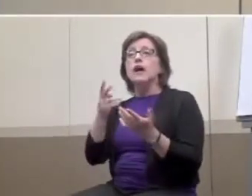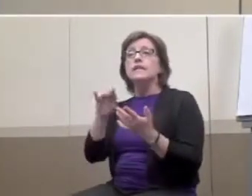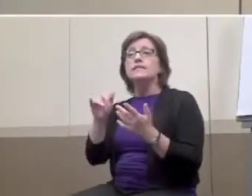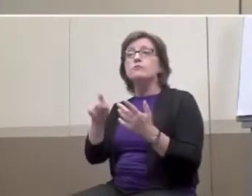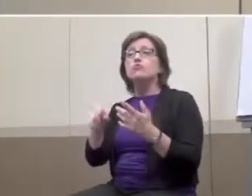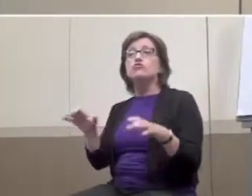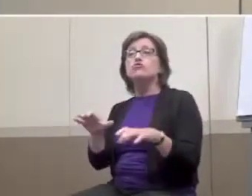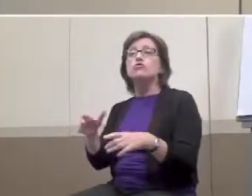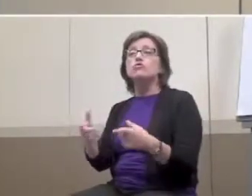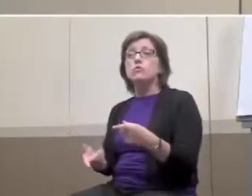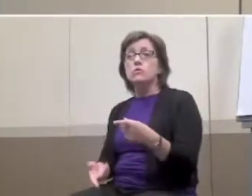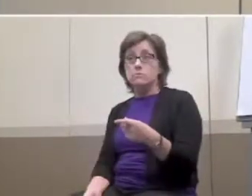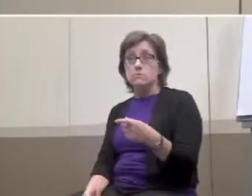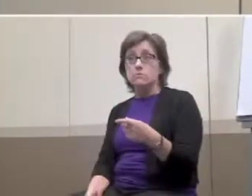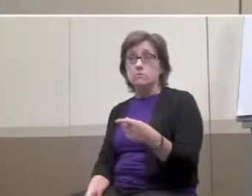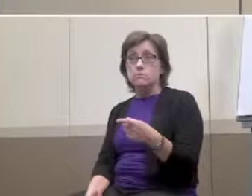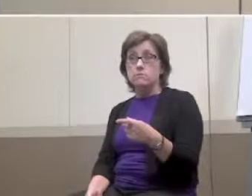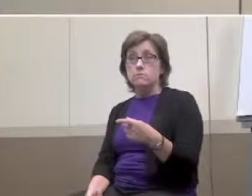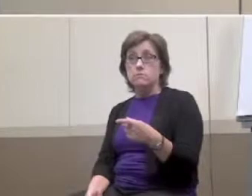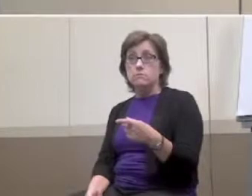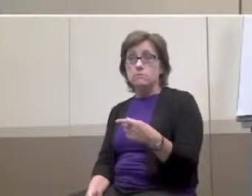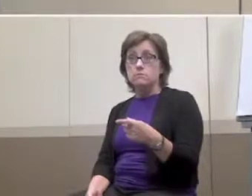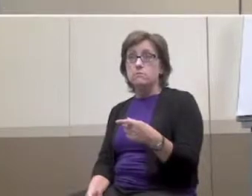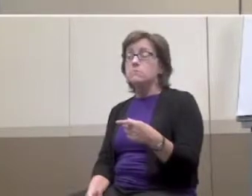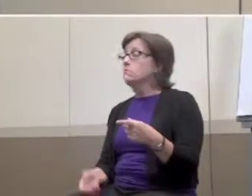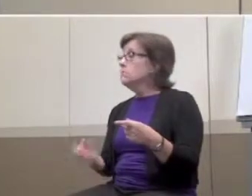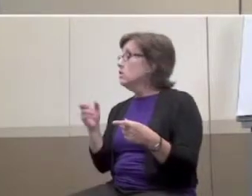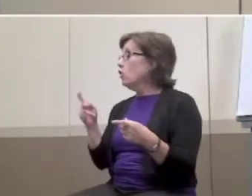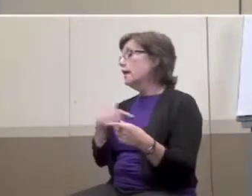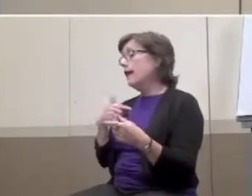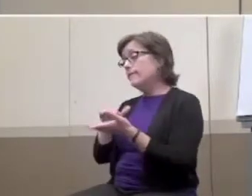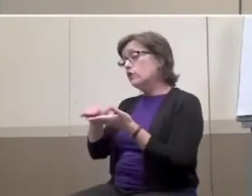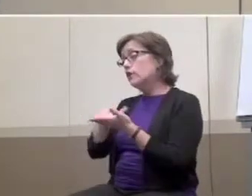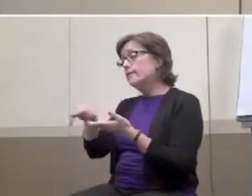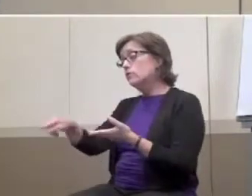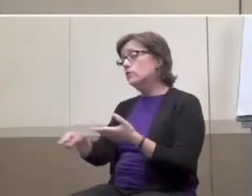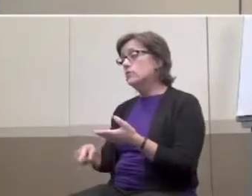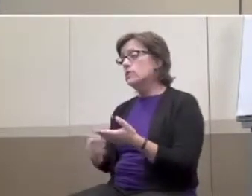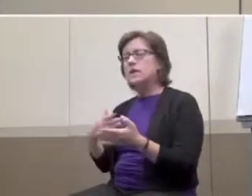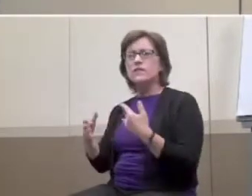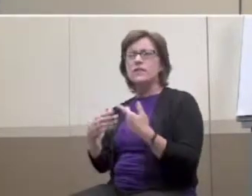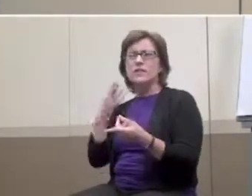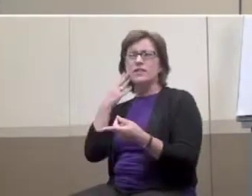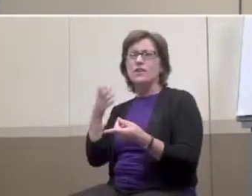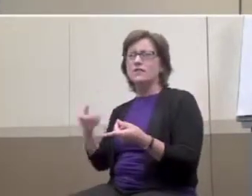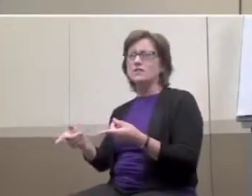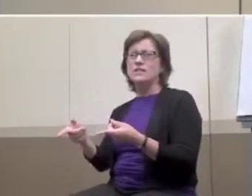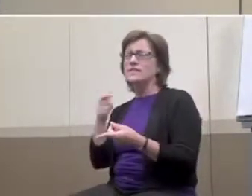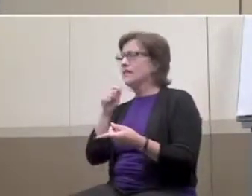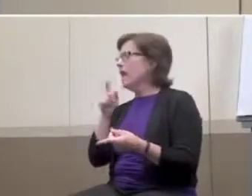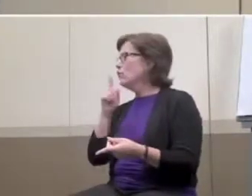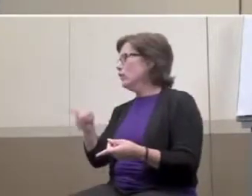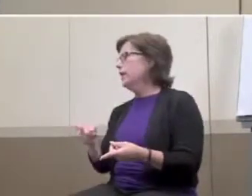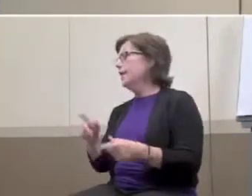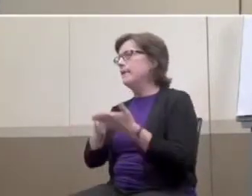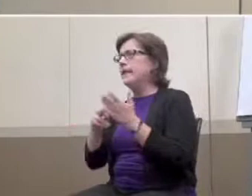with that? Is he supposed to, okay, I forgive you, even though he knows it wasn't heartfelt?